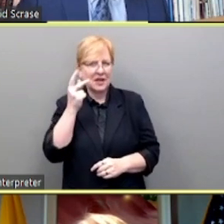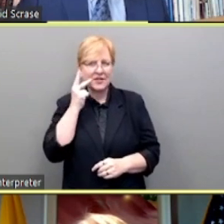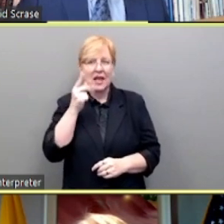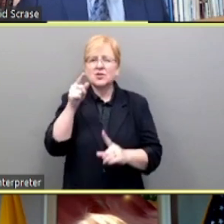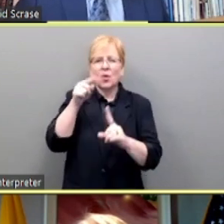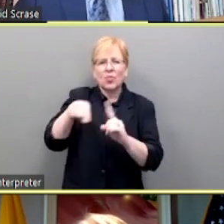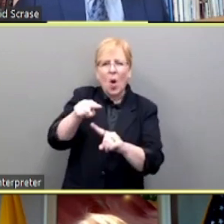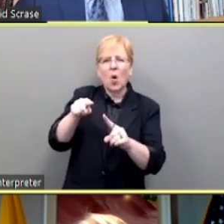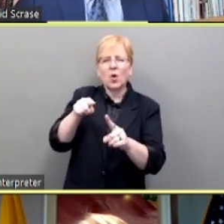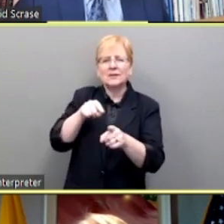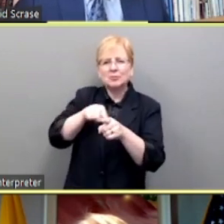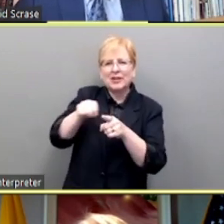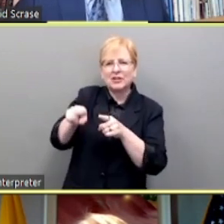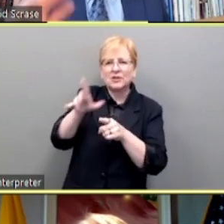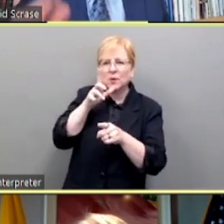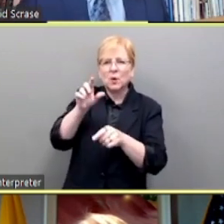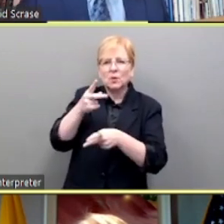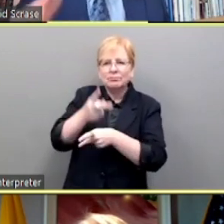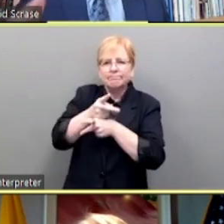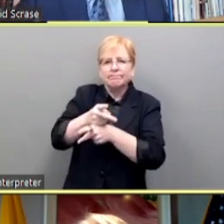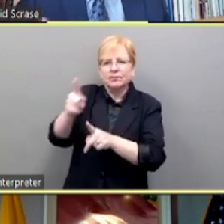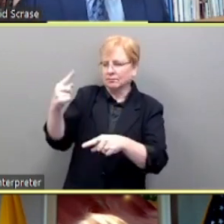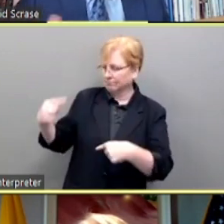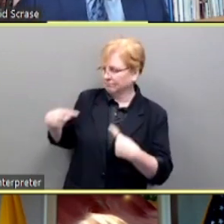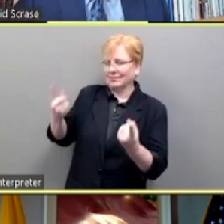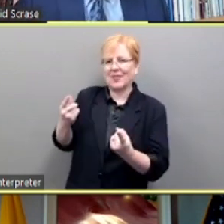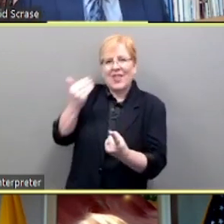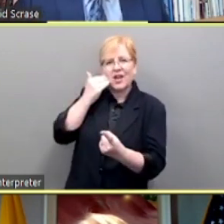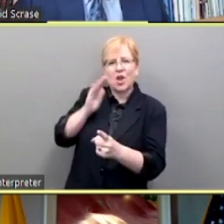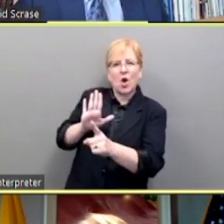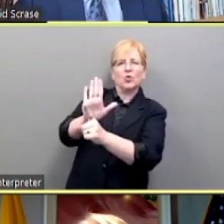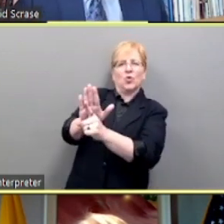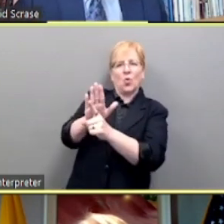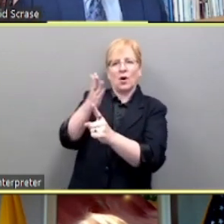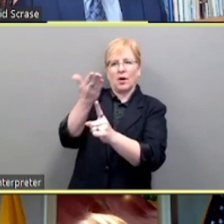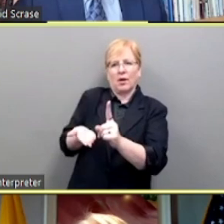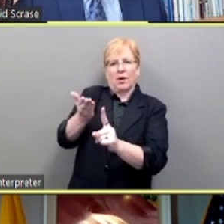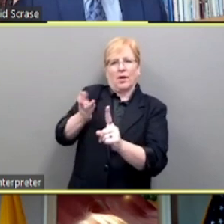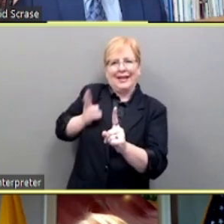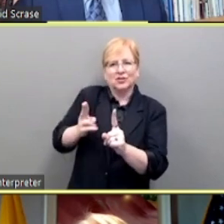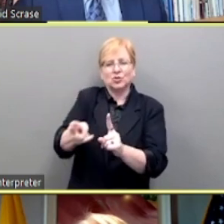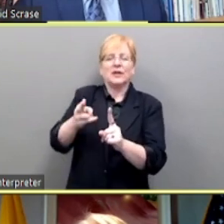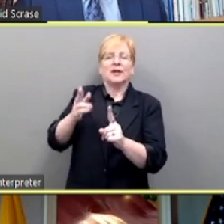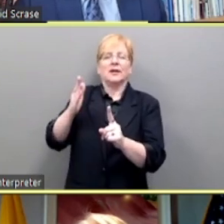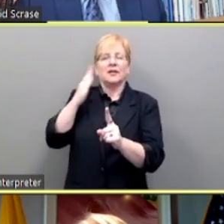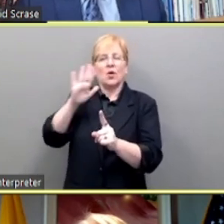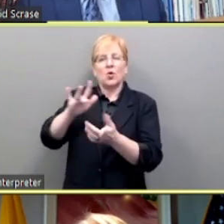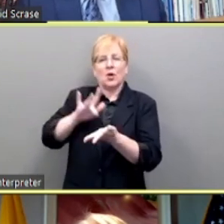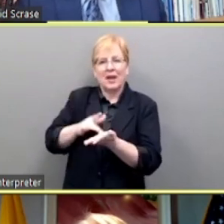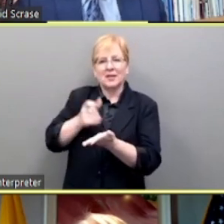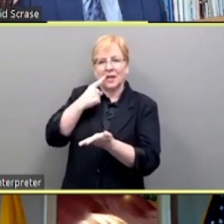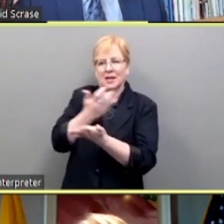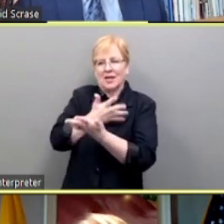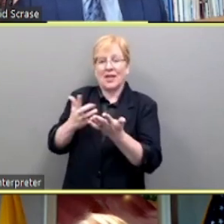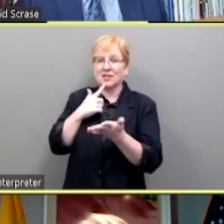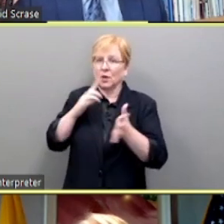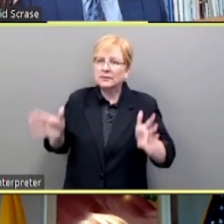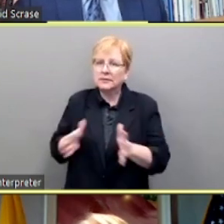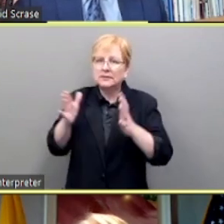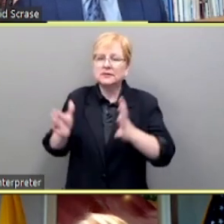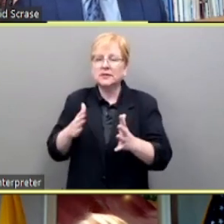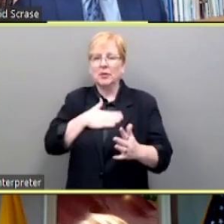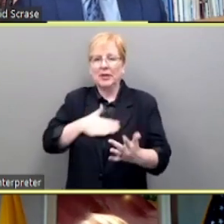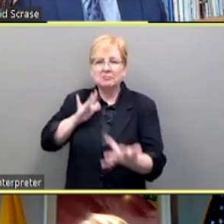records. They can look over your medication list. They can tell you. Pharmacists may also be able to do that, but we are really urging those with